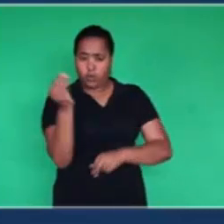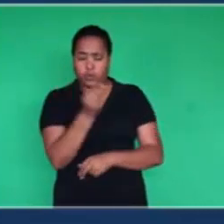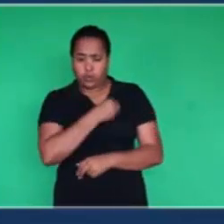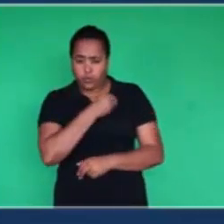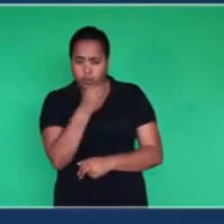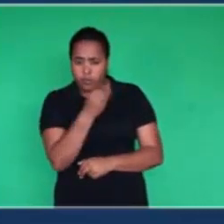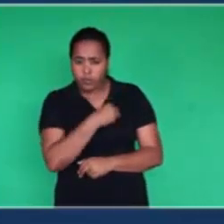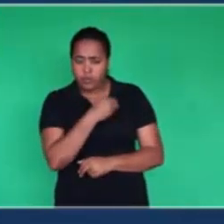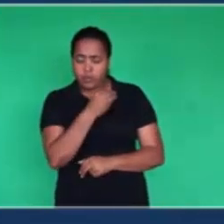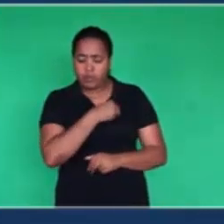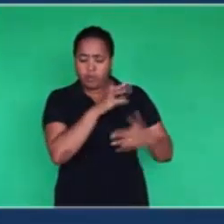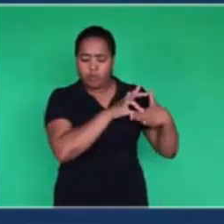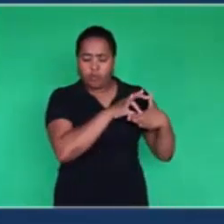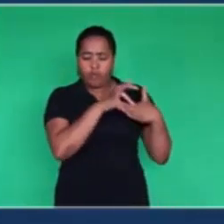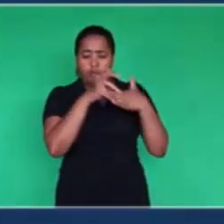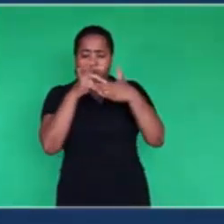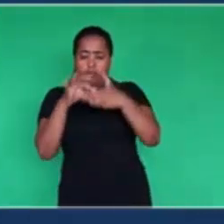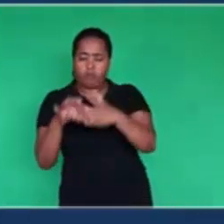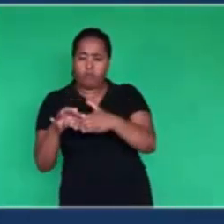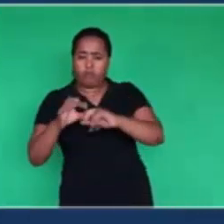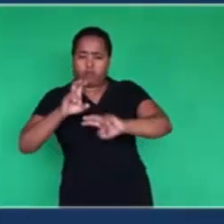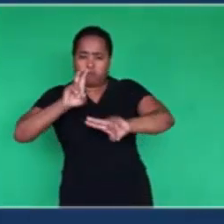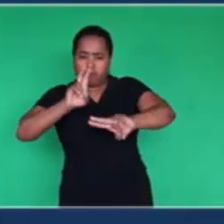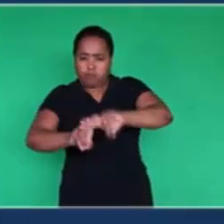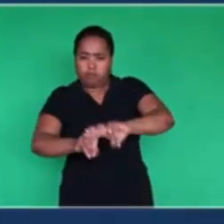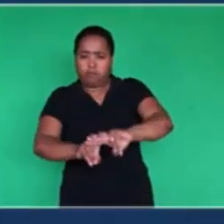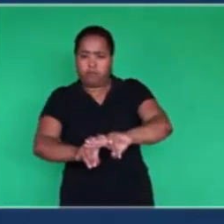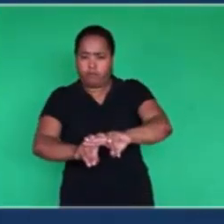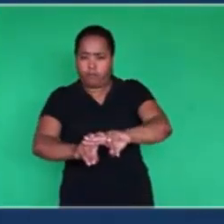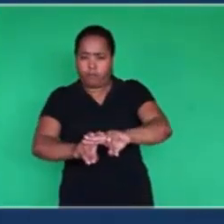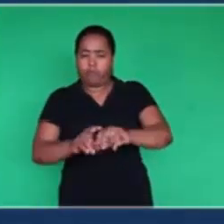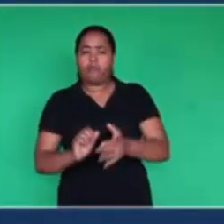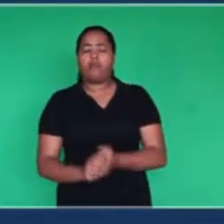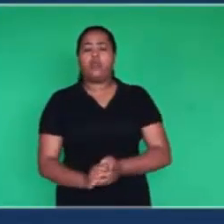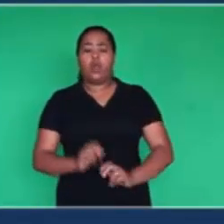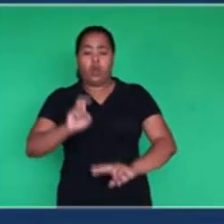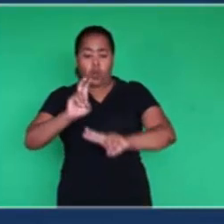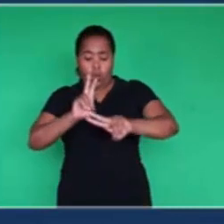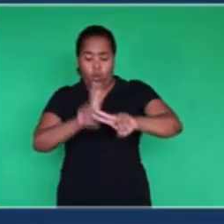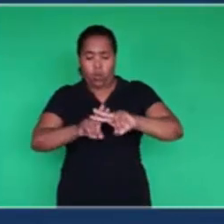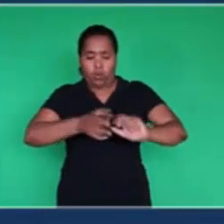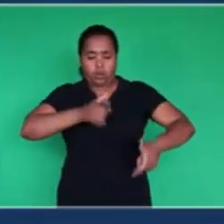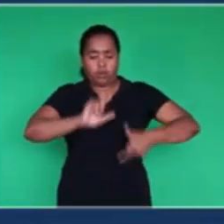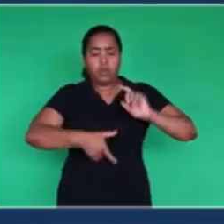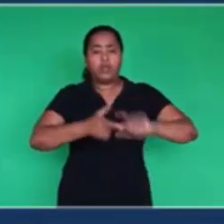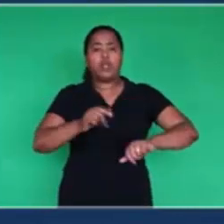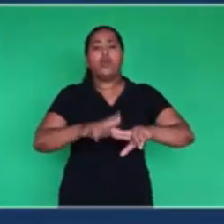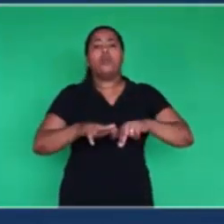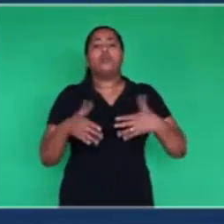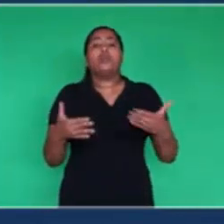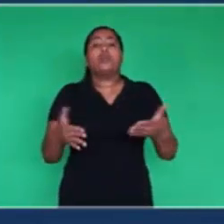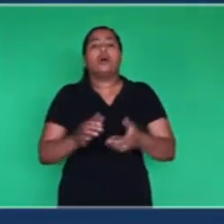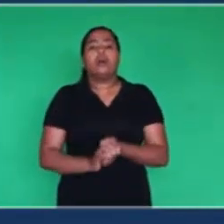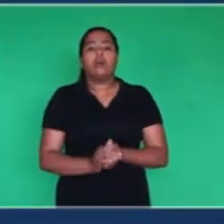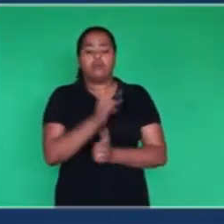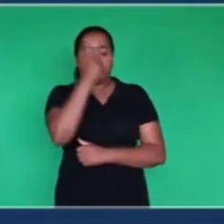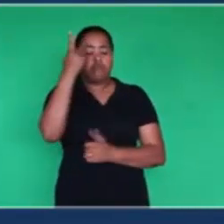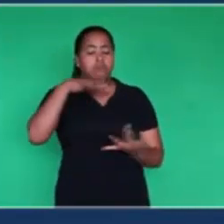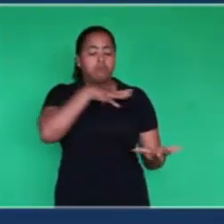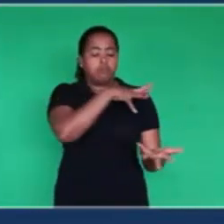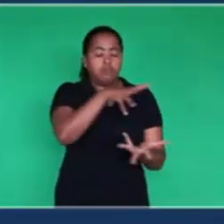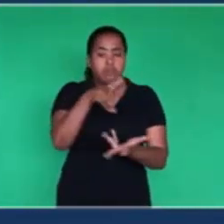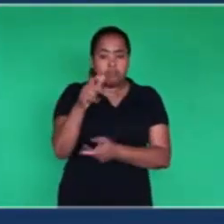went into captivity for their iniquities." Brethren, it is important for us to see that the whole world shall see the hardship of